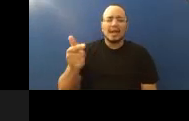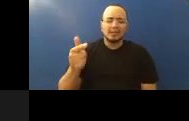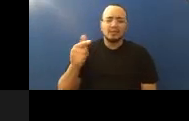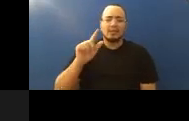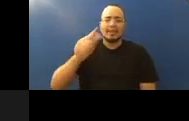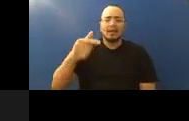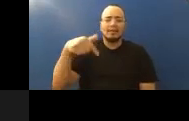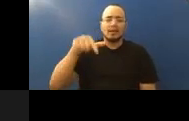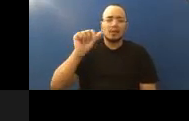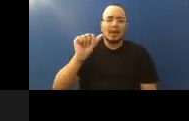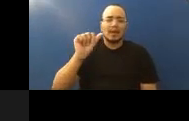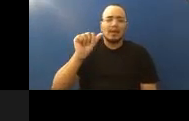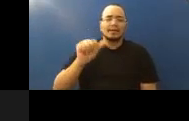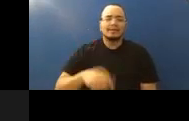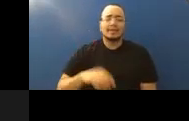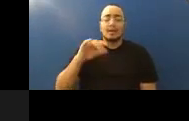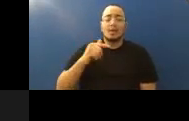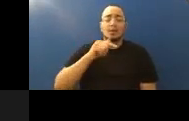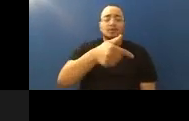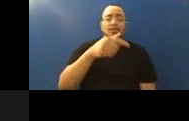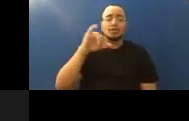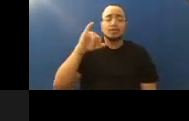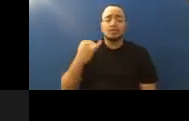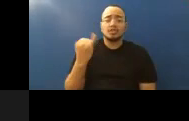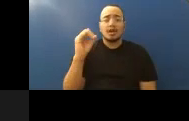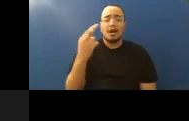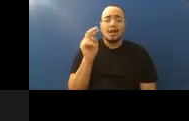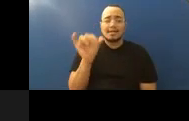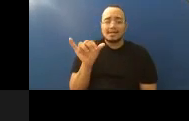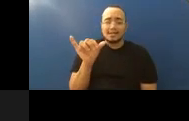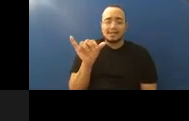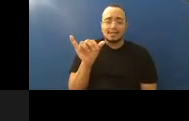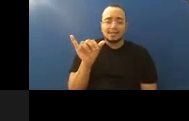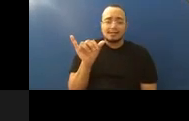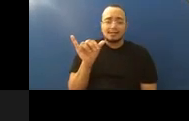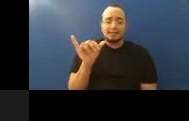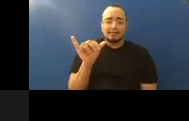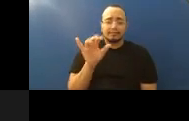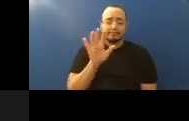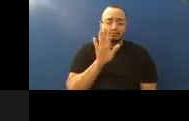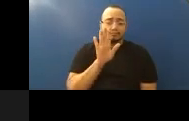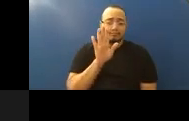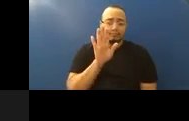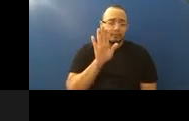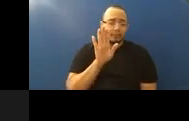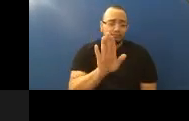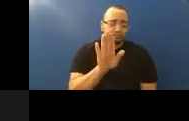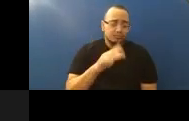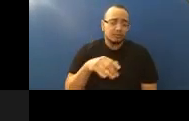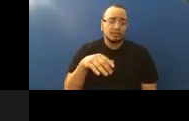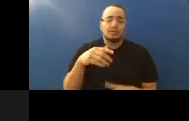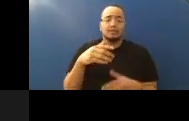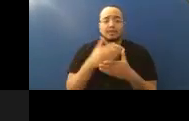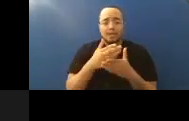portion. Johnny, if you're on, I'd love to turn to you to share a little bit about who you are and